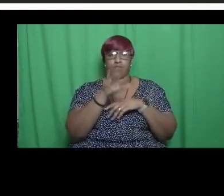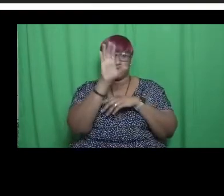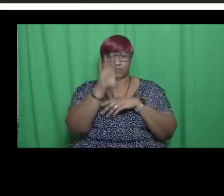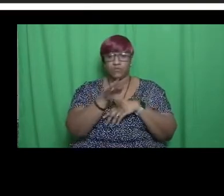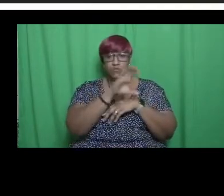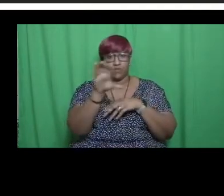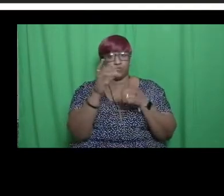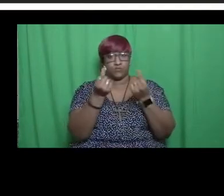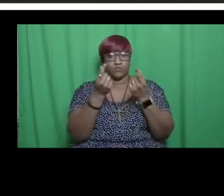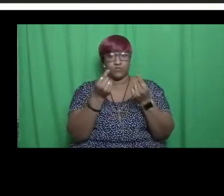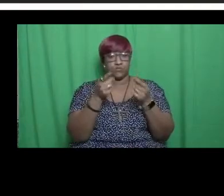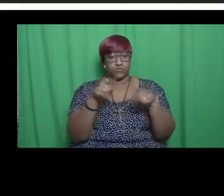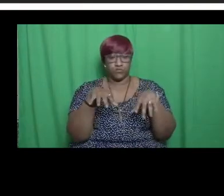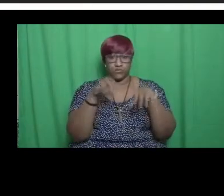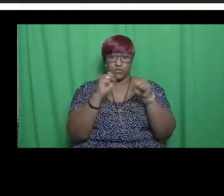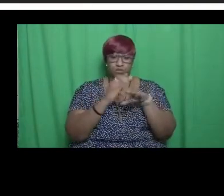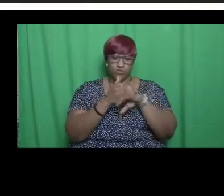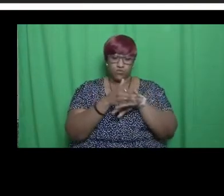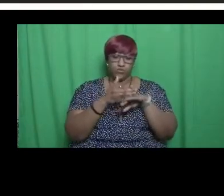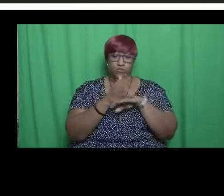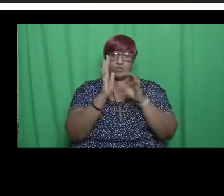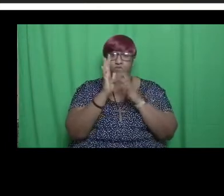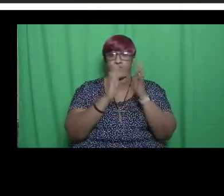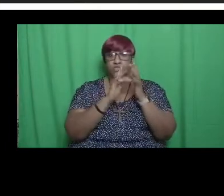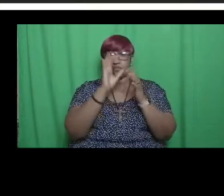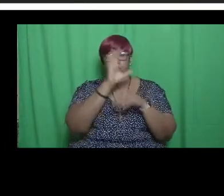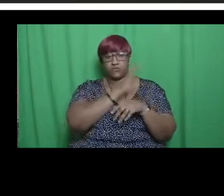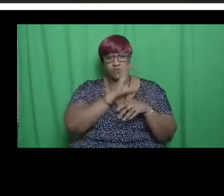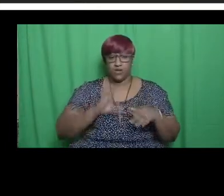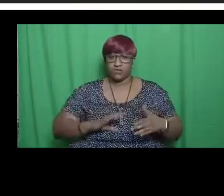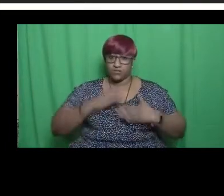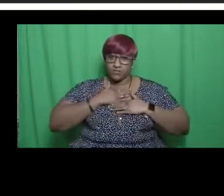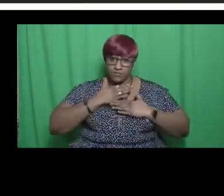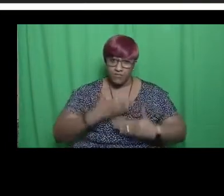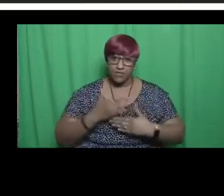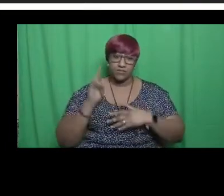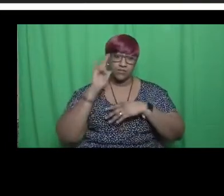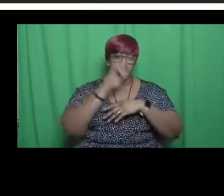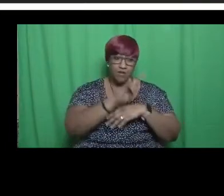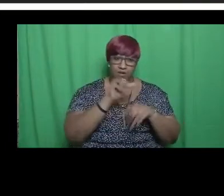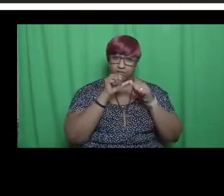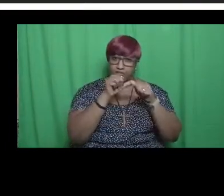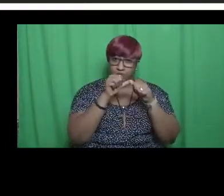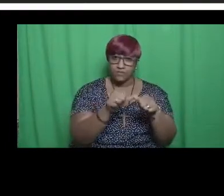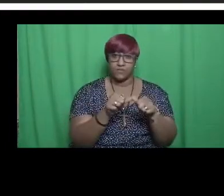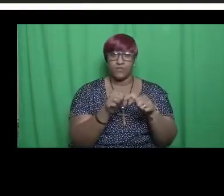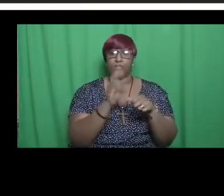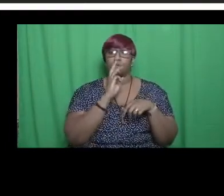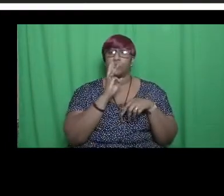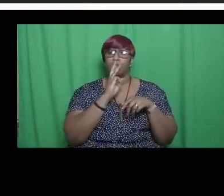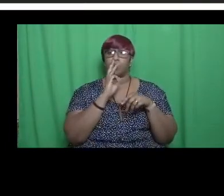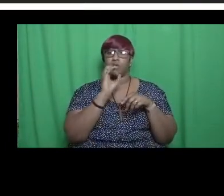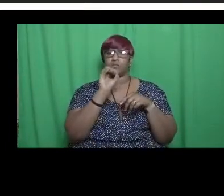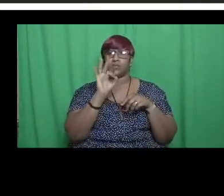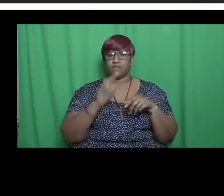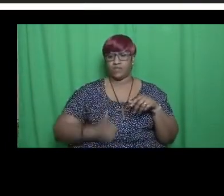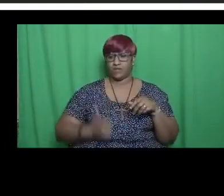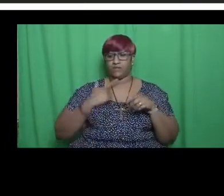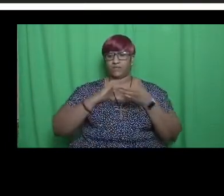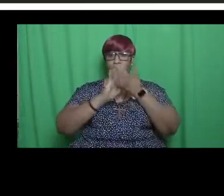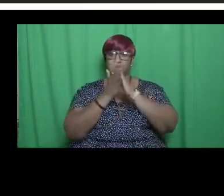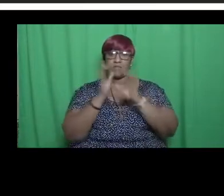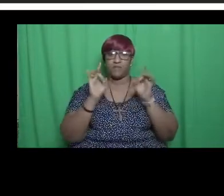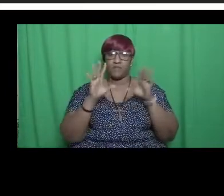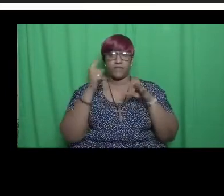does. When you take the wood of the cross, compassion, love, commitment, and when the waters of life get bitter for